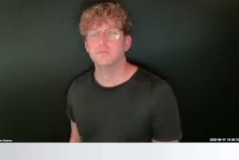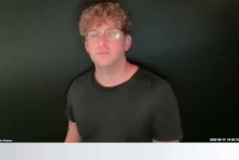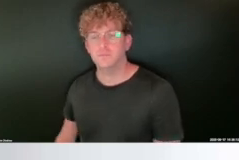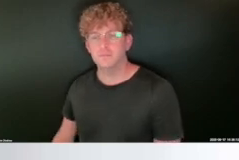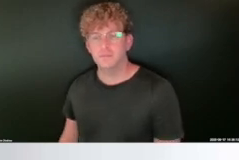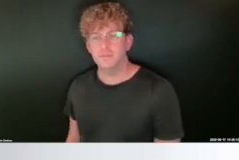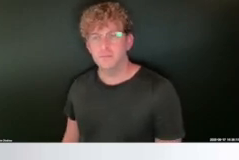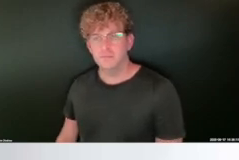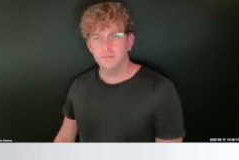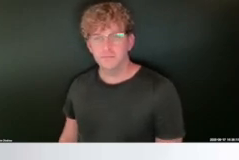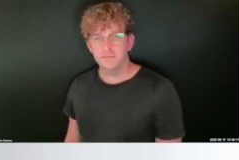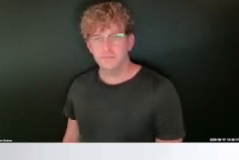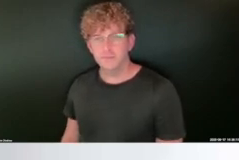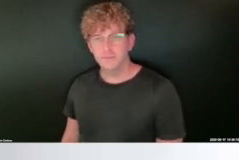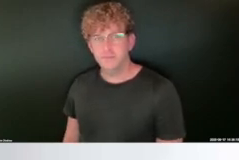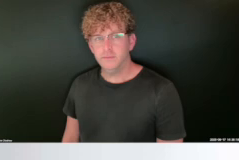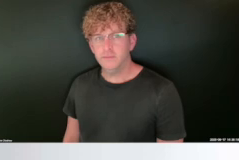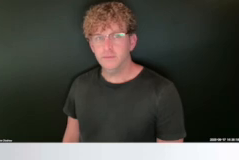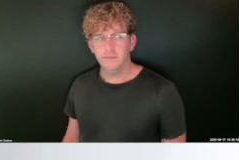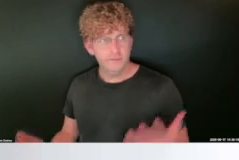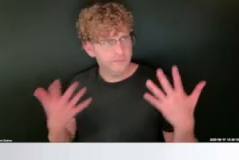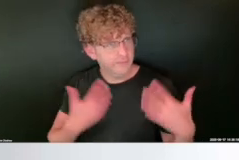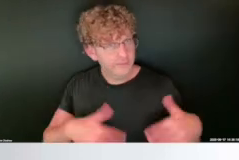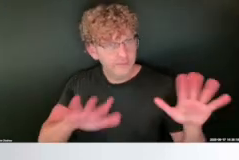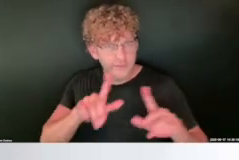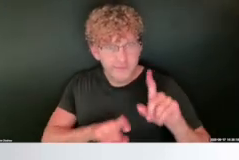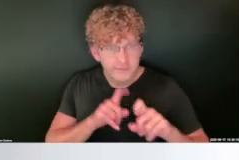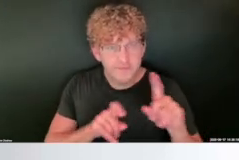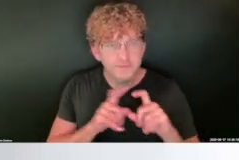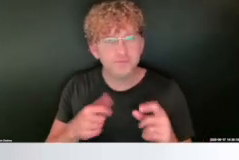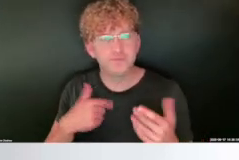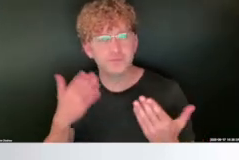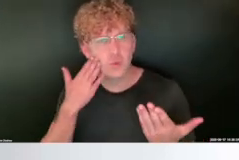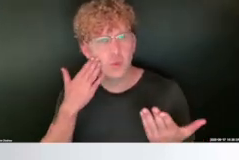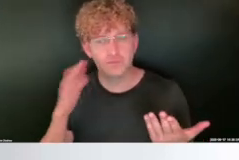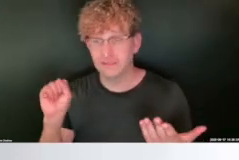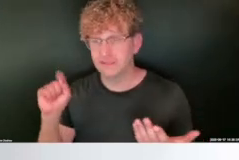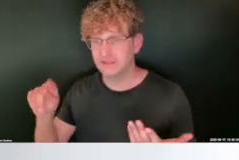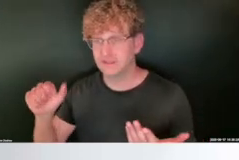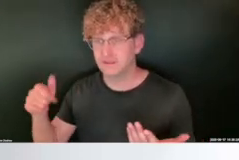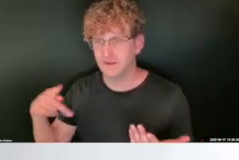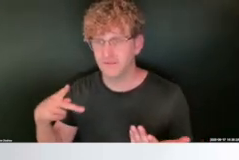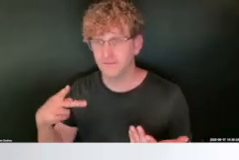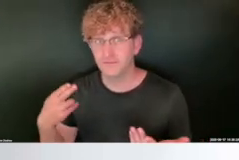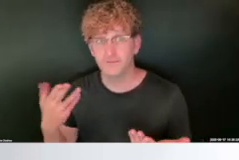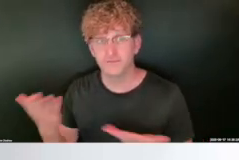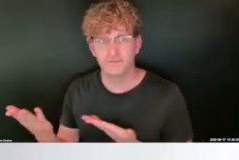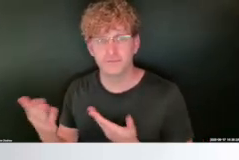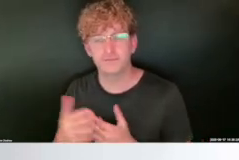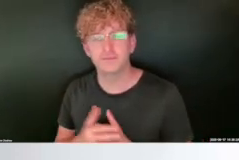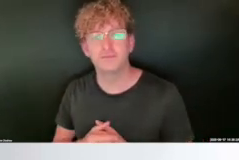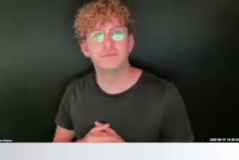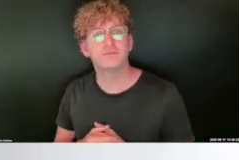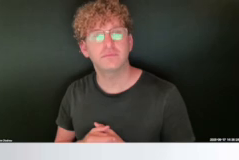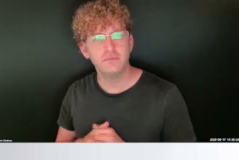All right, that's it for questions. I don't know who, Steph, if you want to take over from here. Yeah, so we're supposed